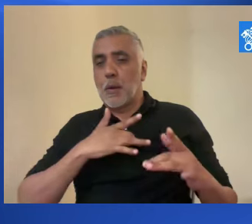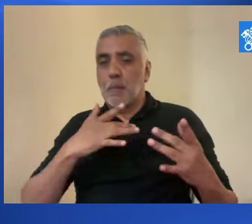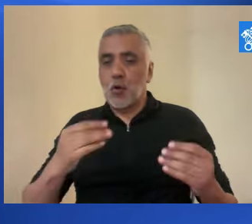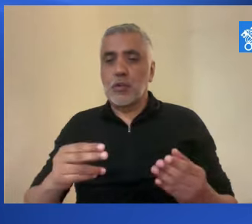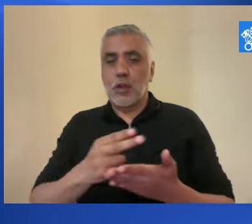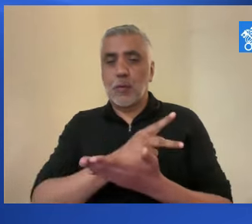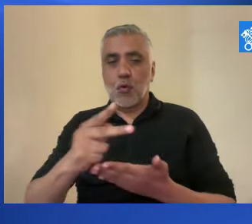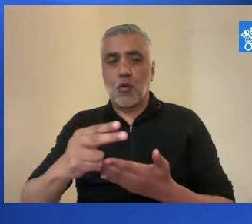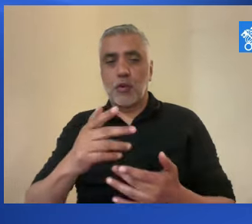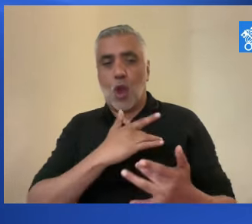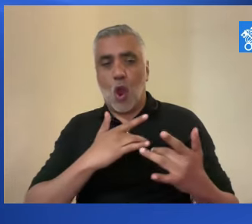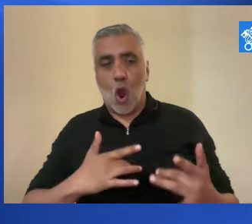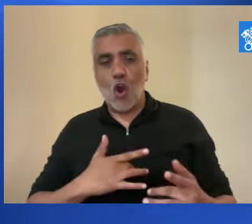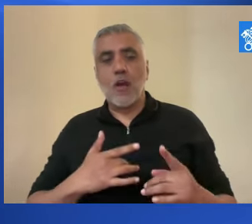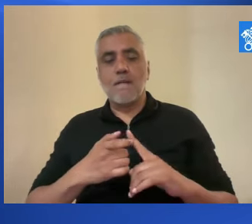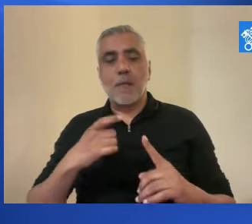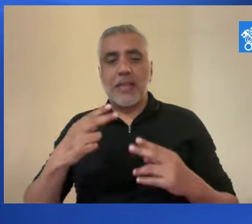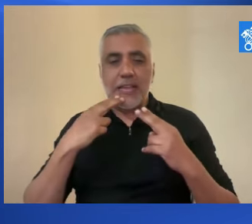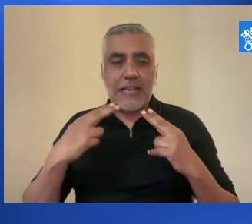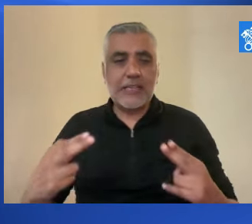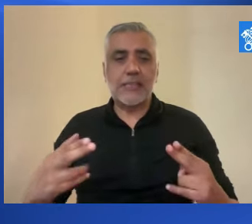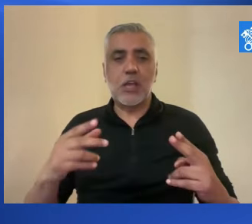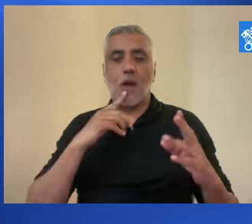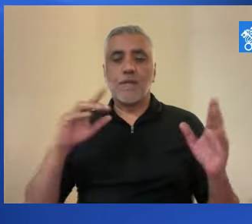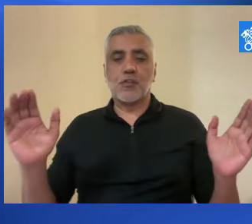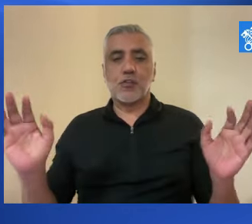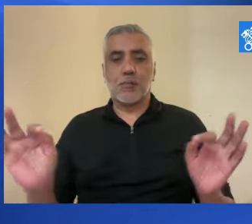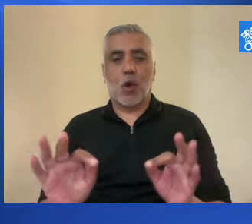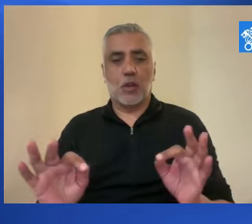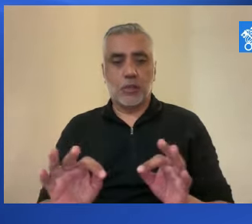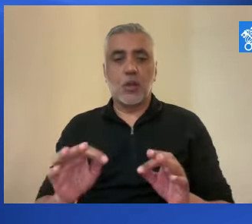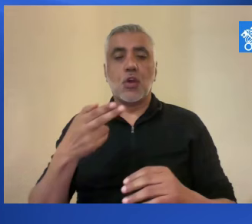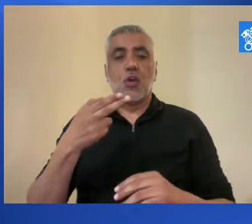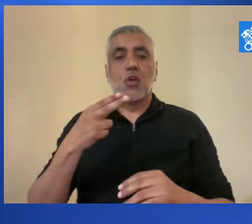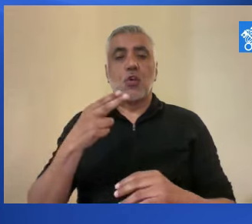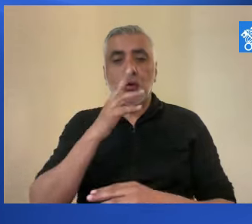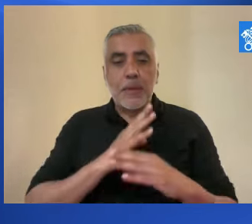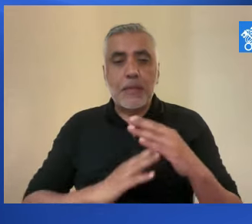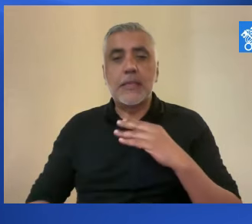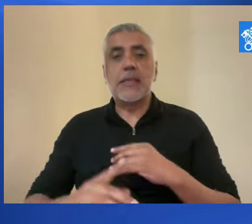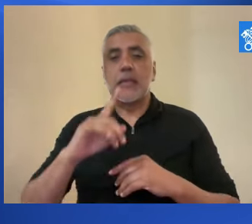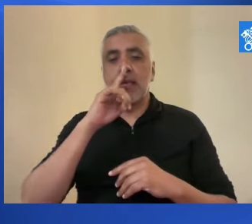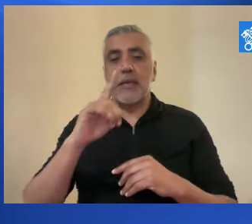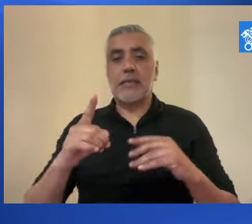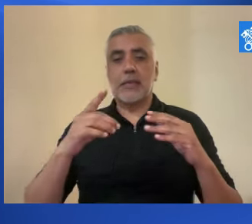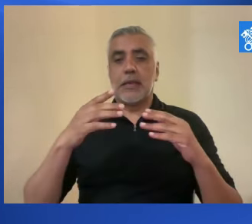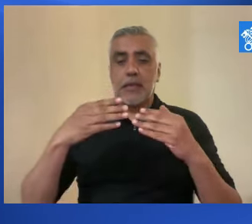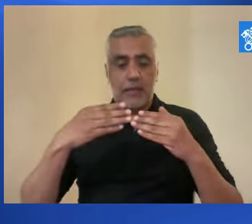smallness. Humility is the gateway to all the virtues.